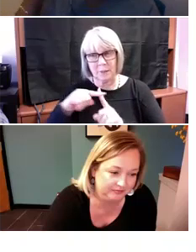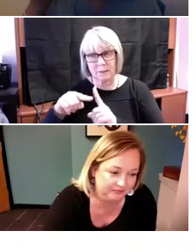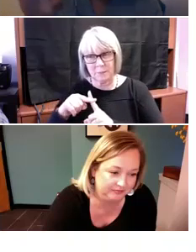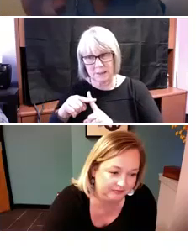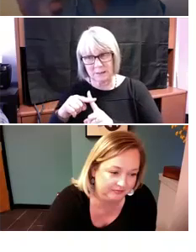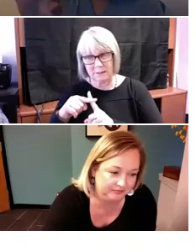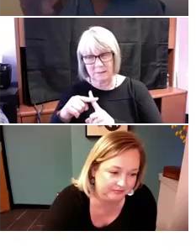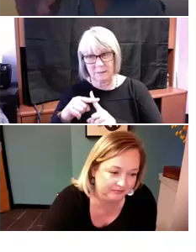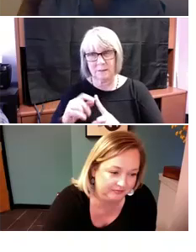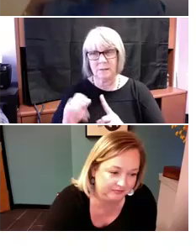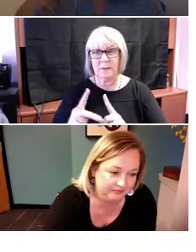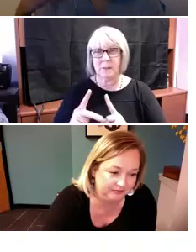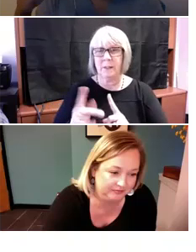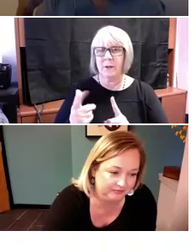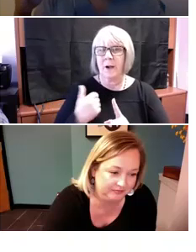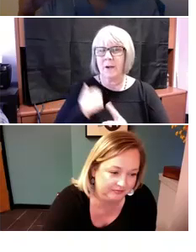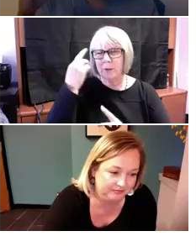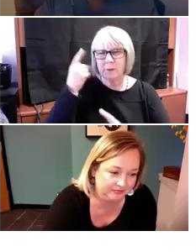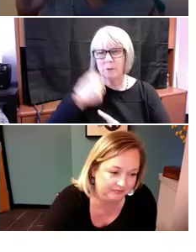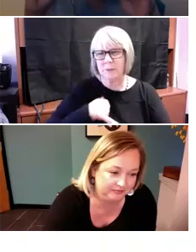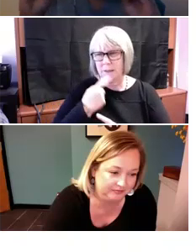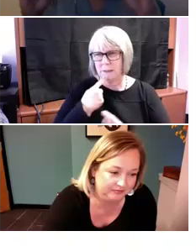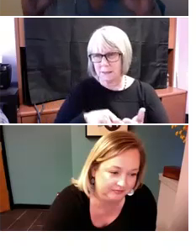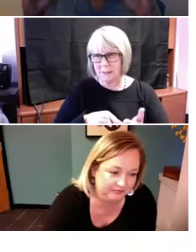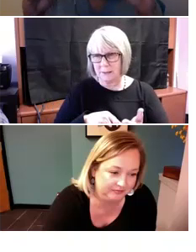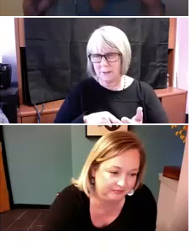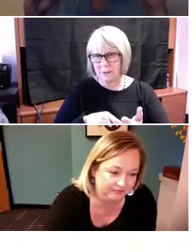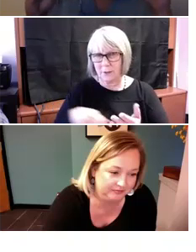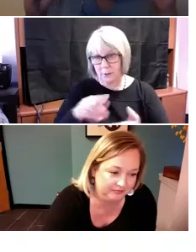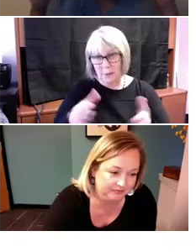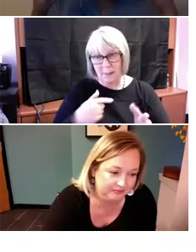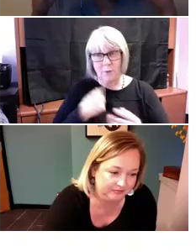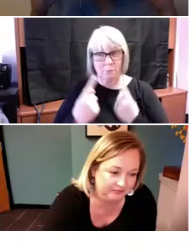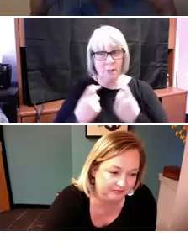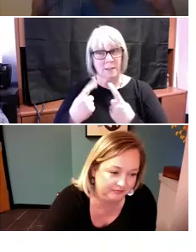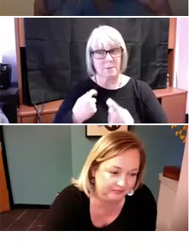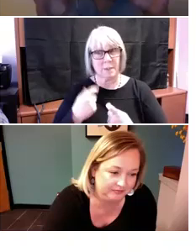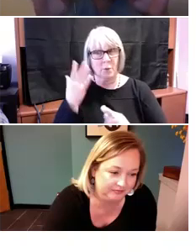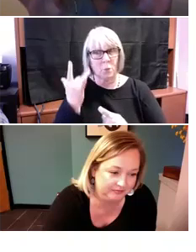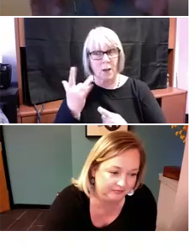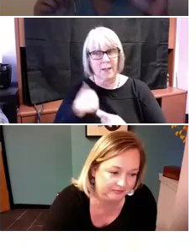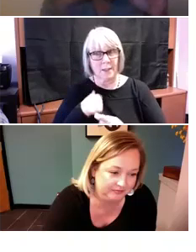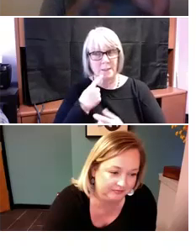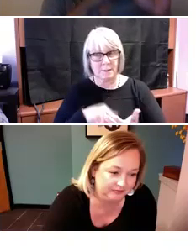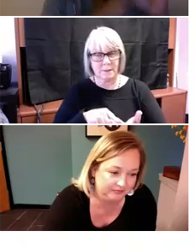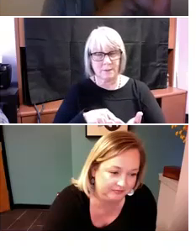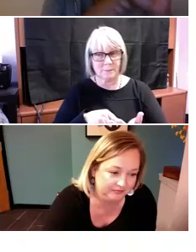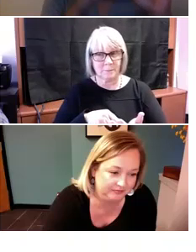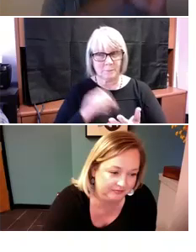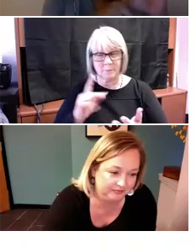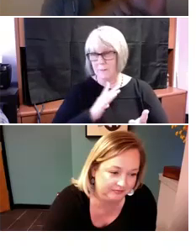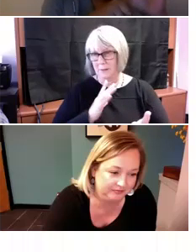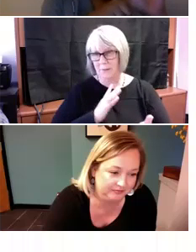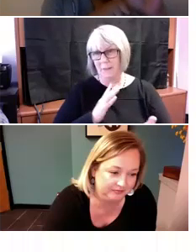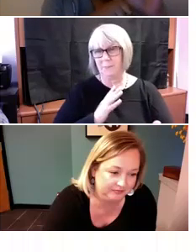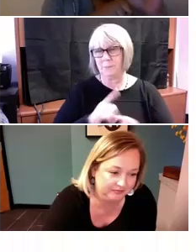Now, there is a reason for me saying this, and you guys are allowed to ask me why I'm saying this. That is fine. Lists